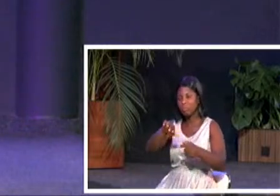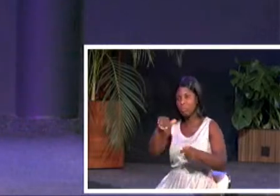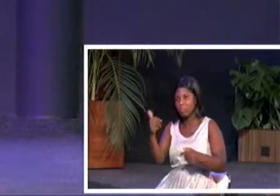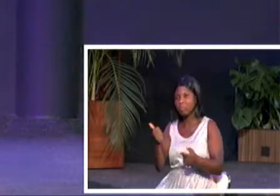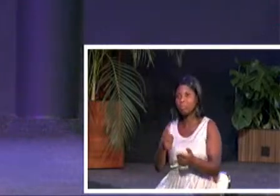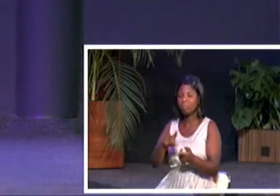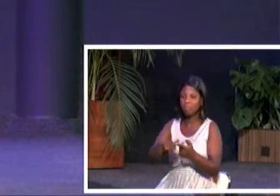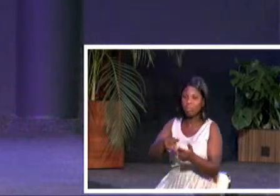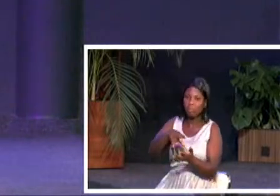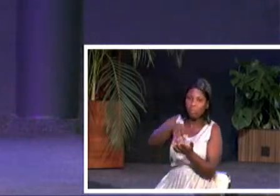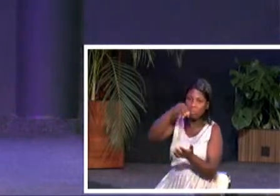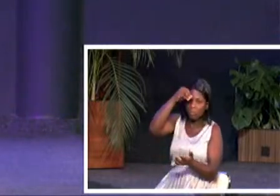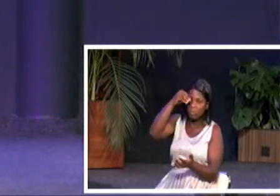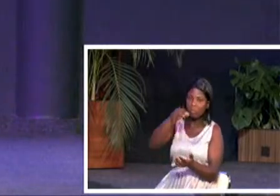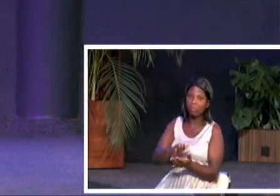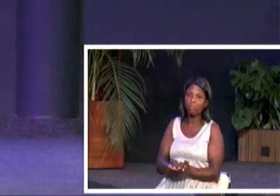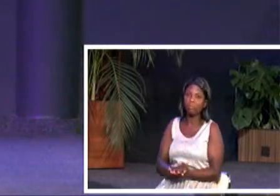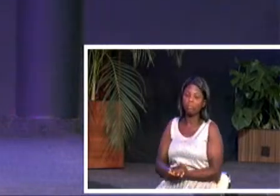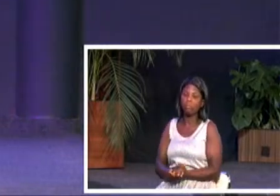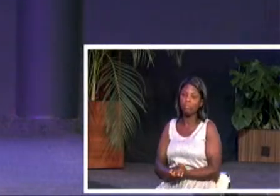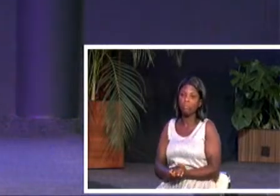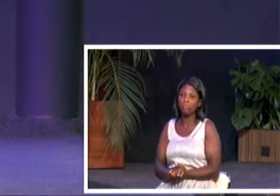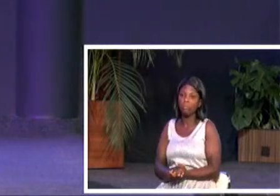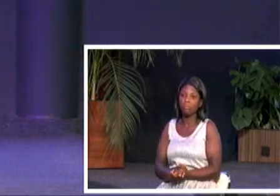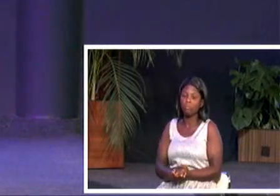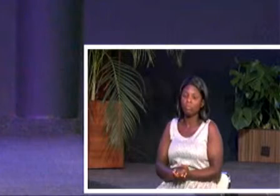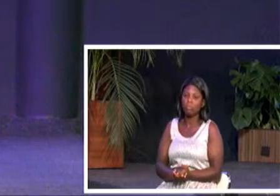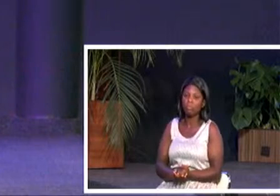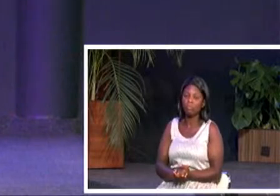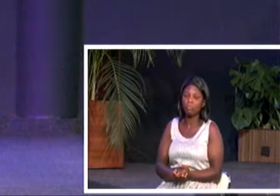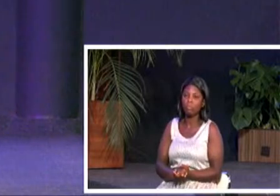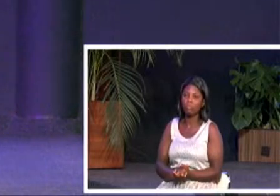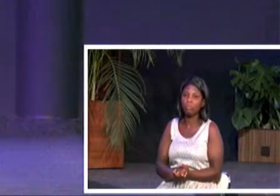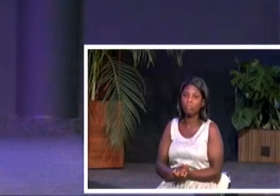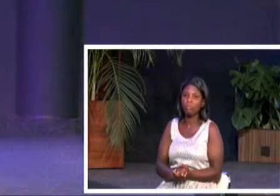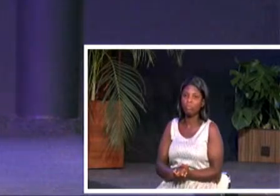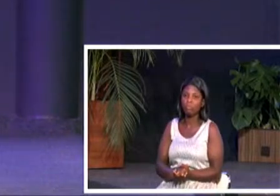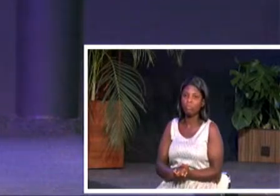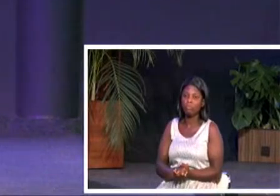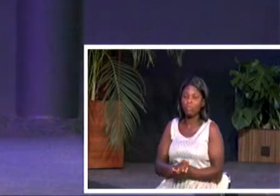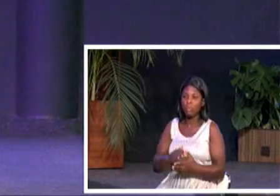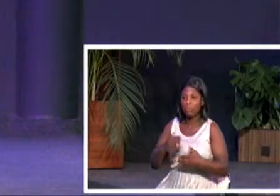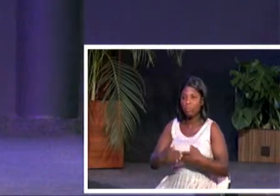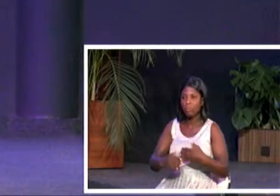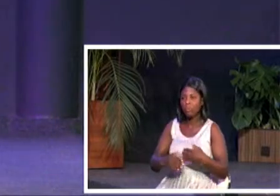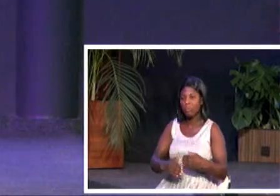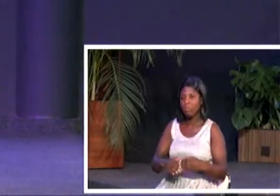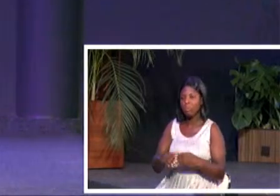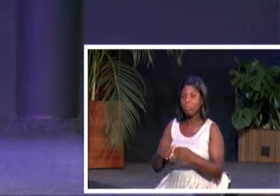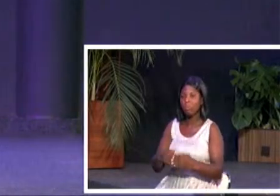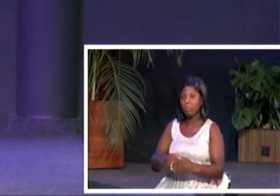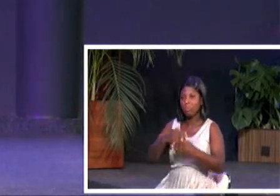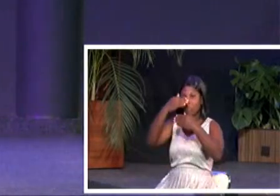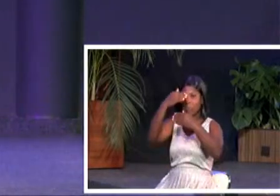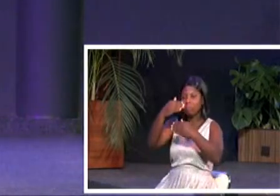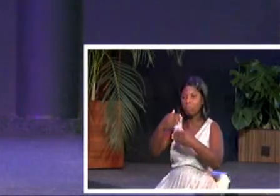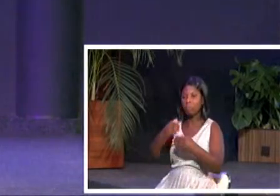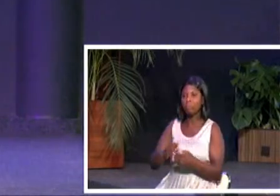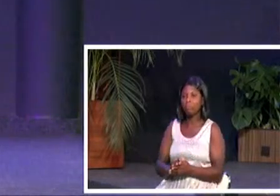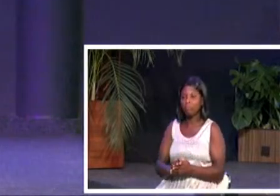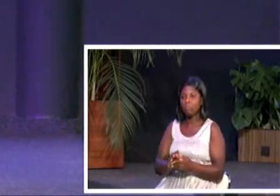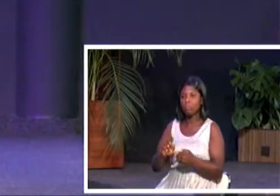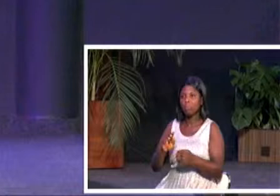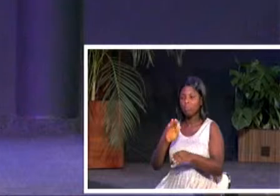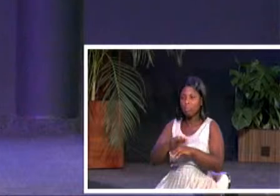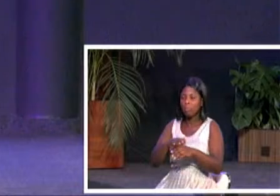In the second season of our conversation, we moved on to making a difference and try to challenge ourselves that we